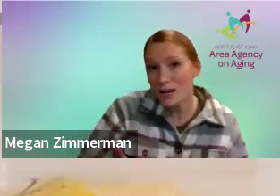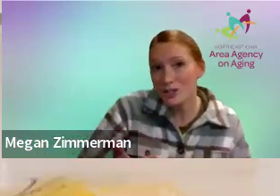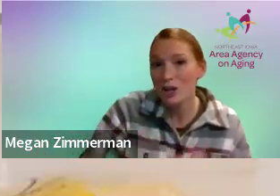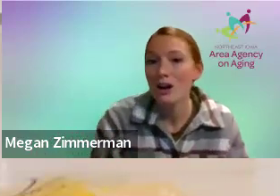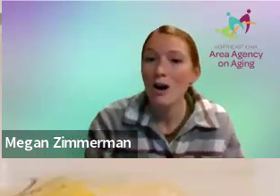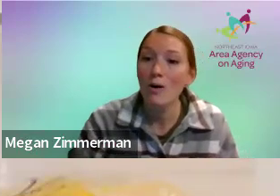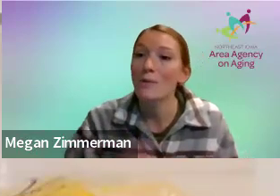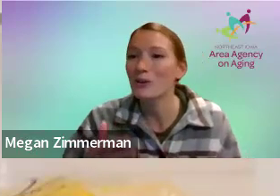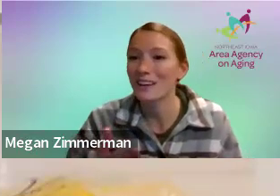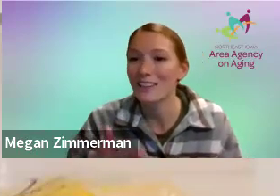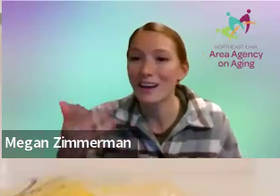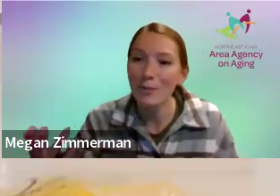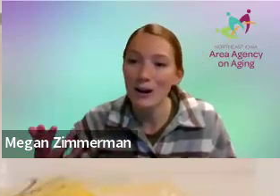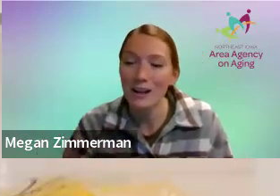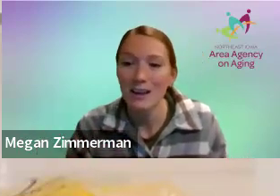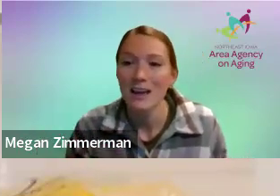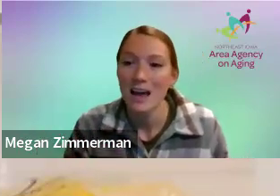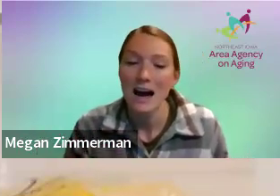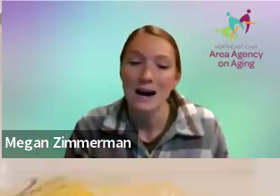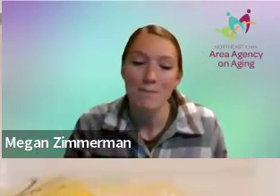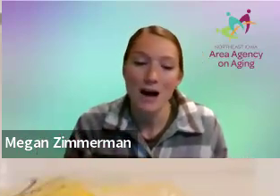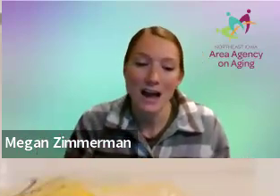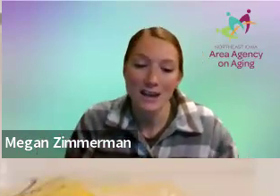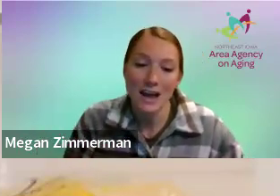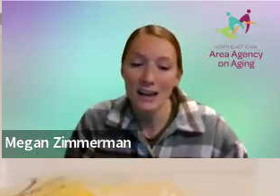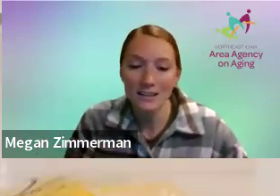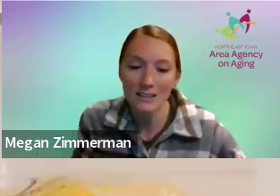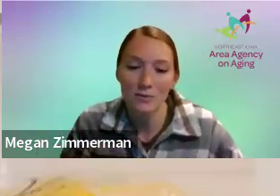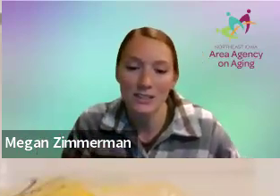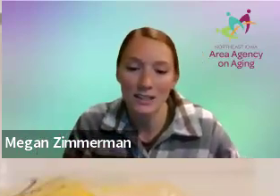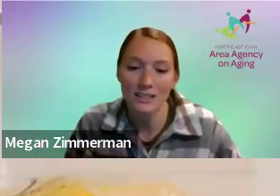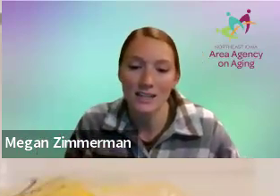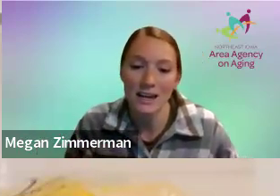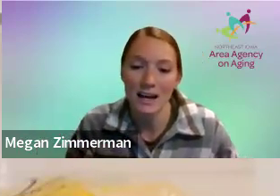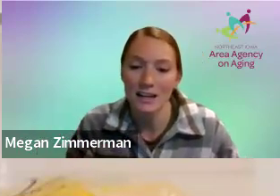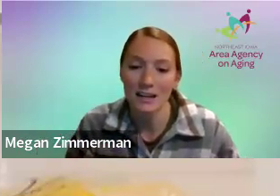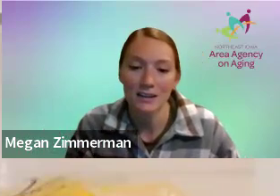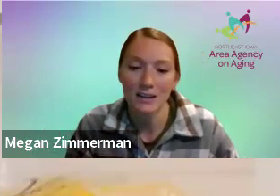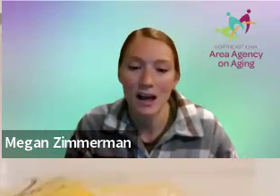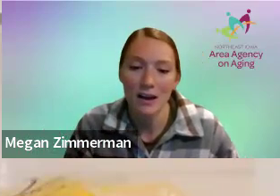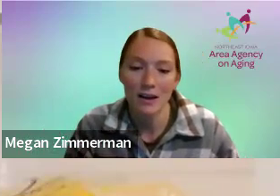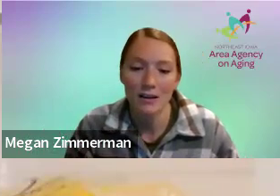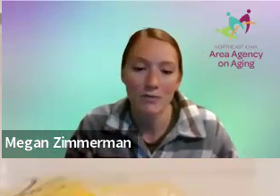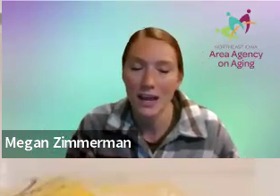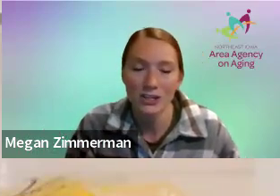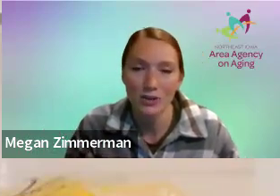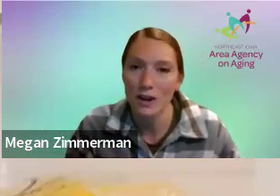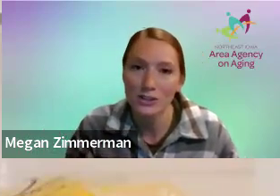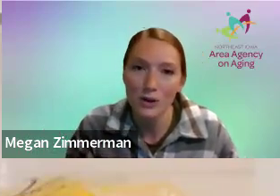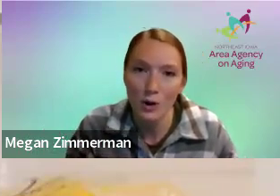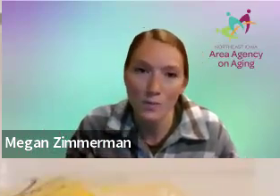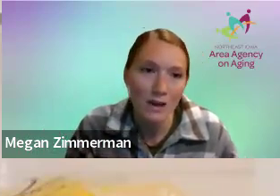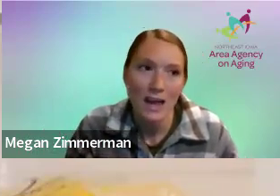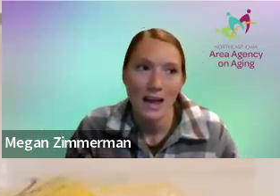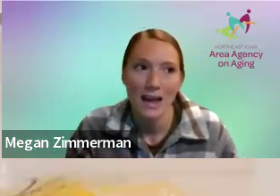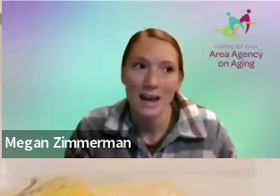in the fridge or milk in the cupboard. My aunt recently stayed at a vacation